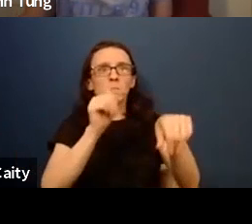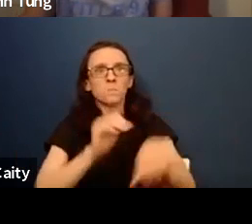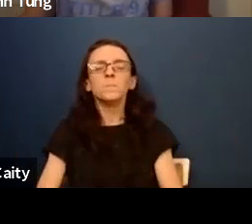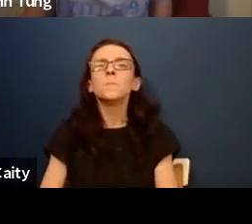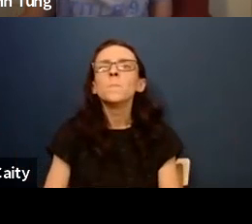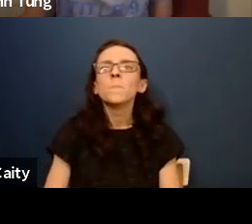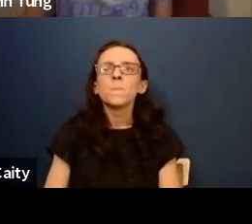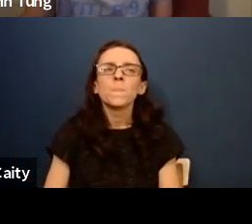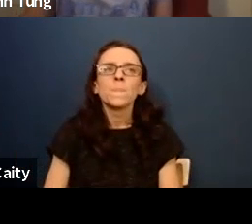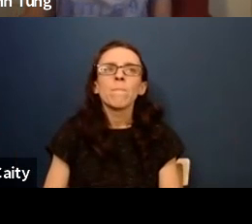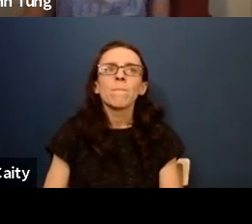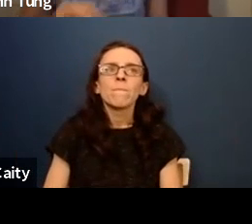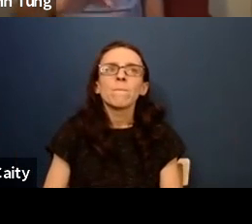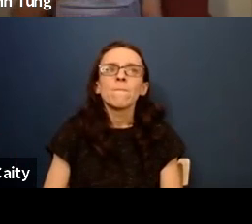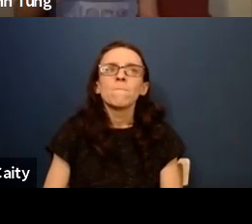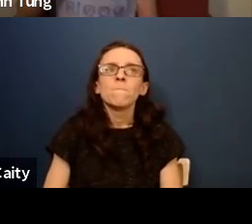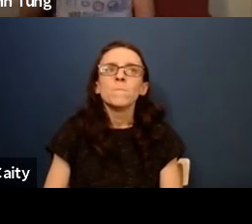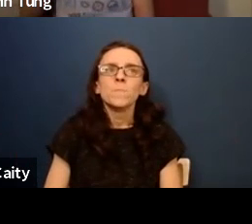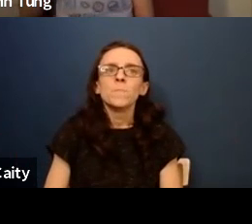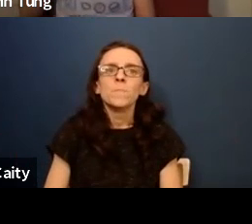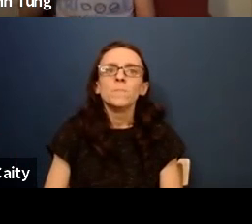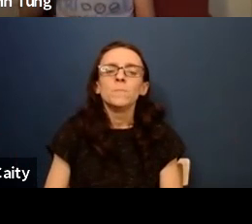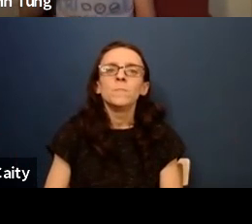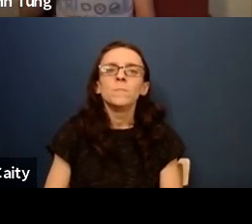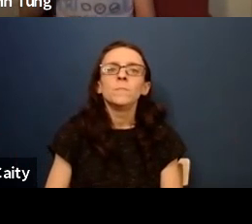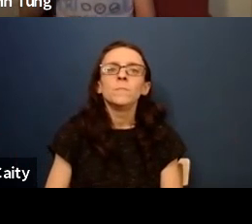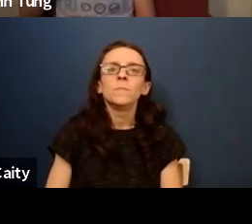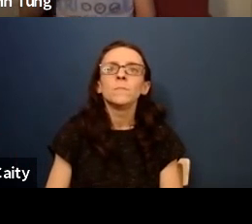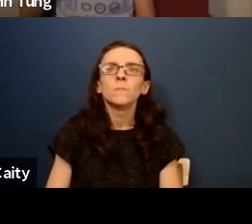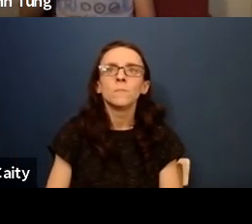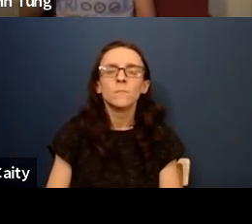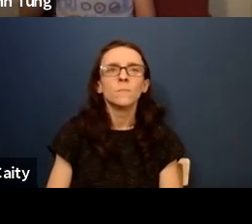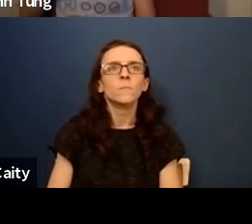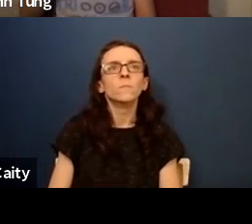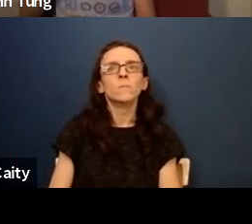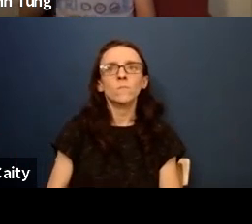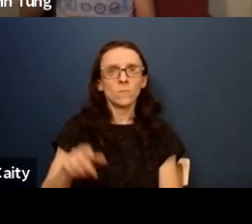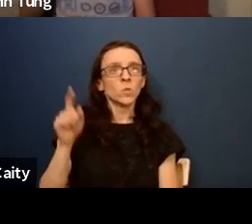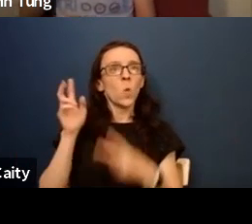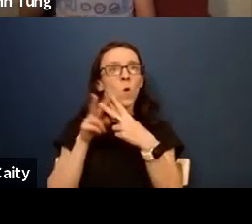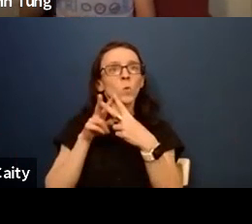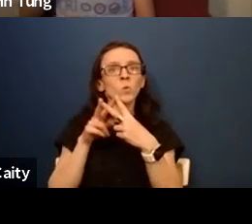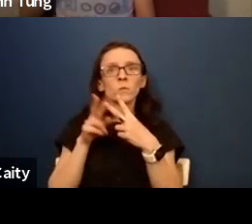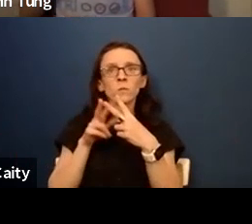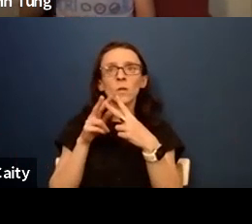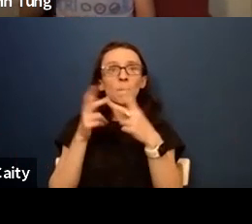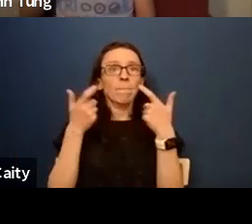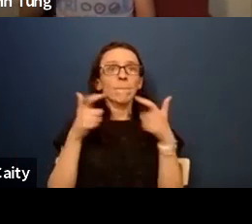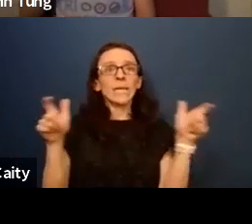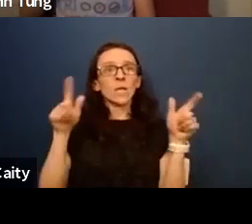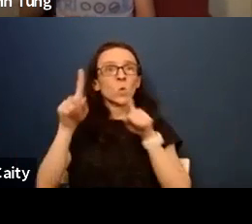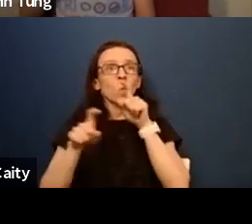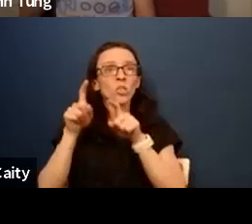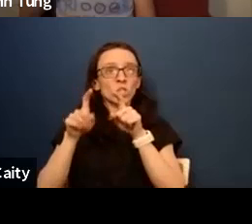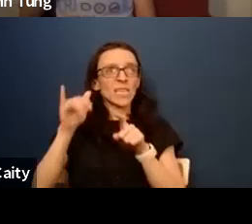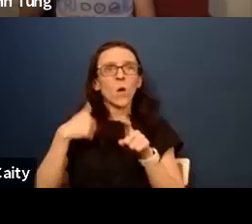So those are two major significant questions that we've got to